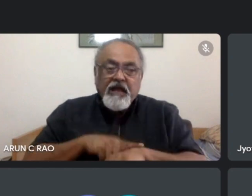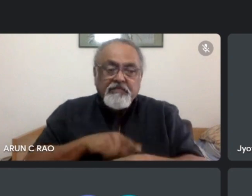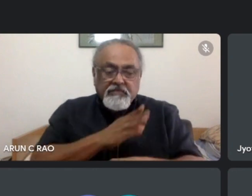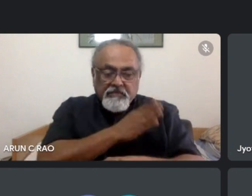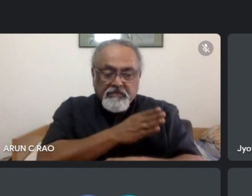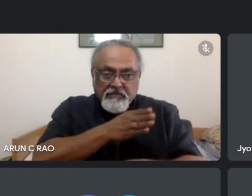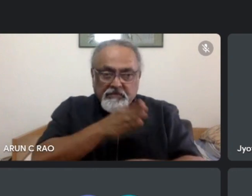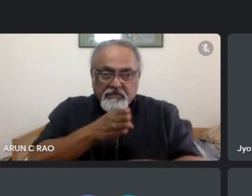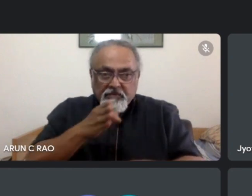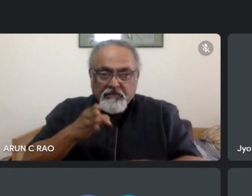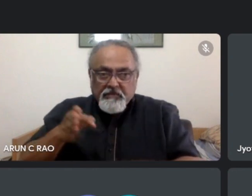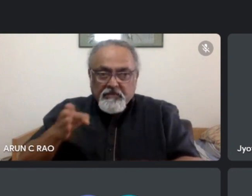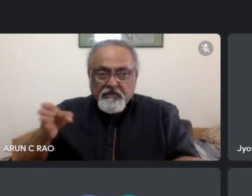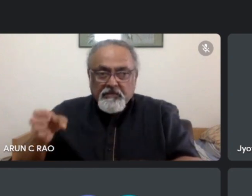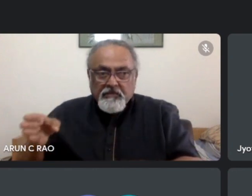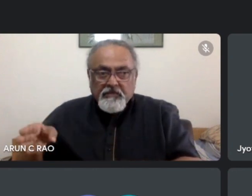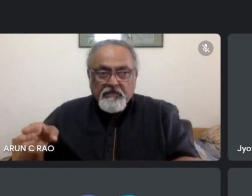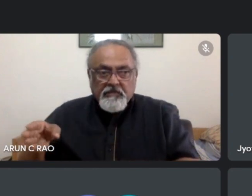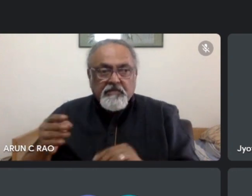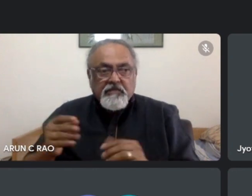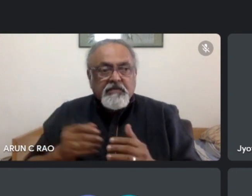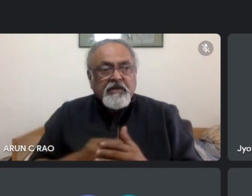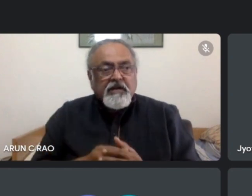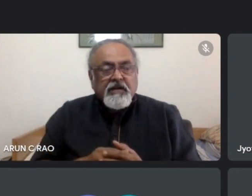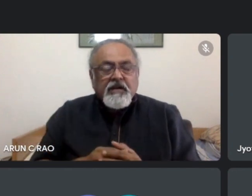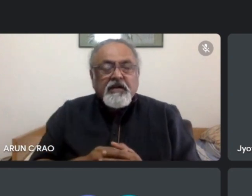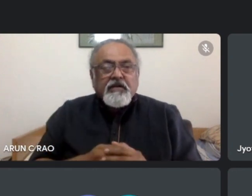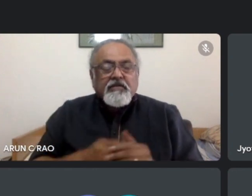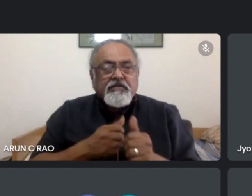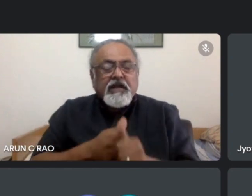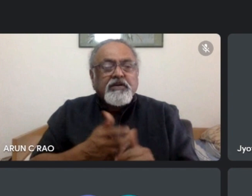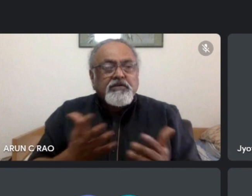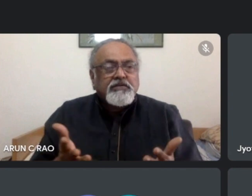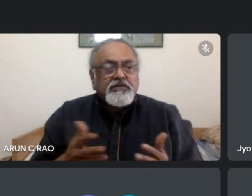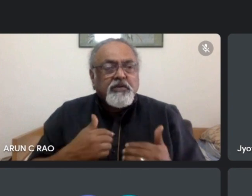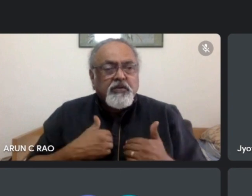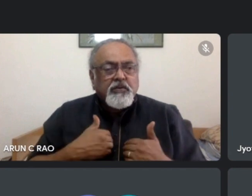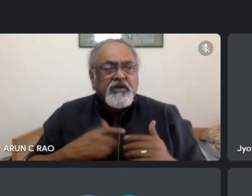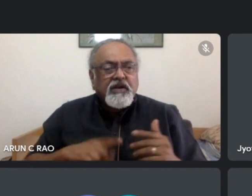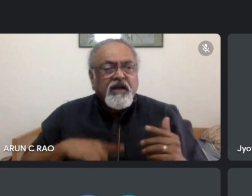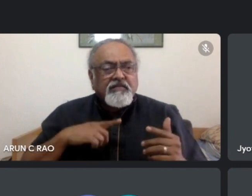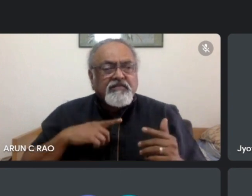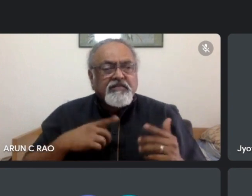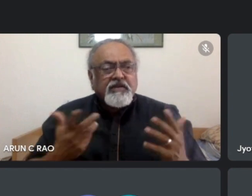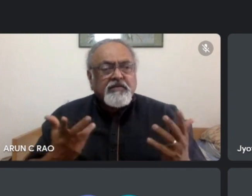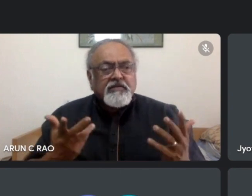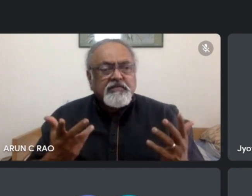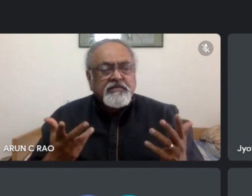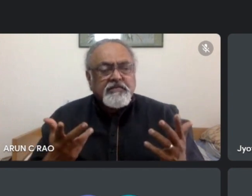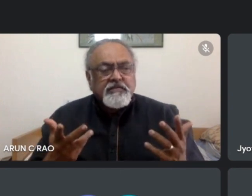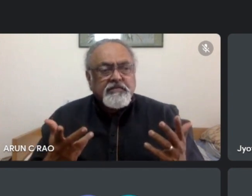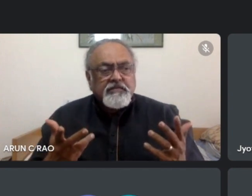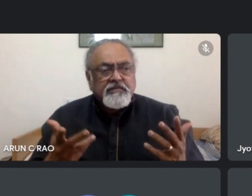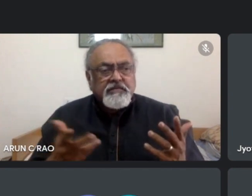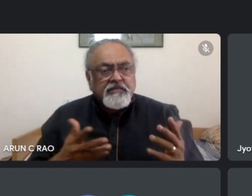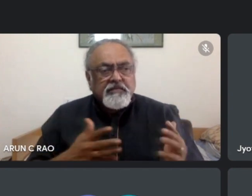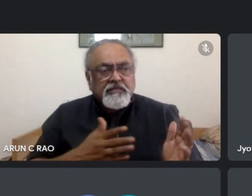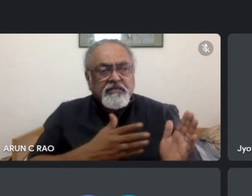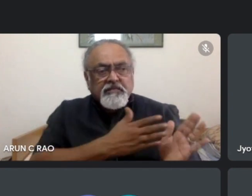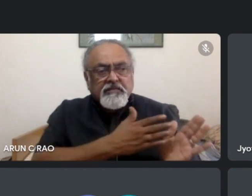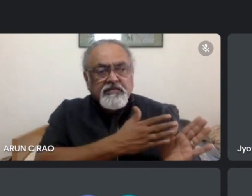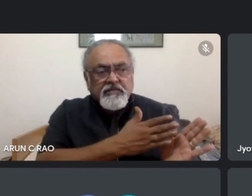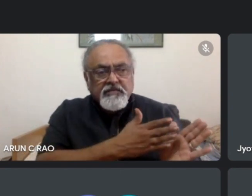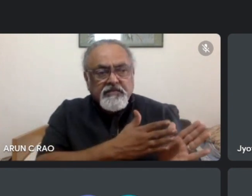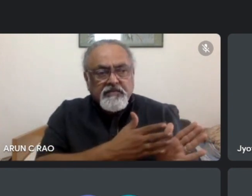advocating for oneself, for myself, has been um, an issue